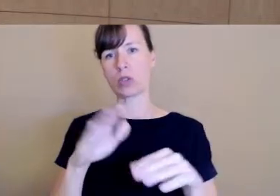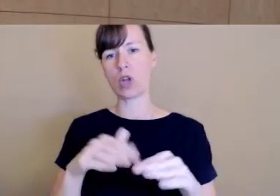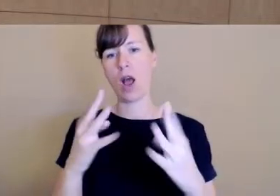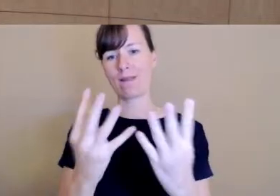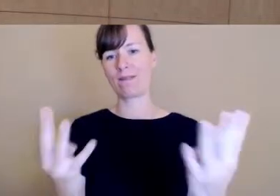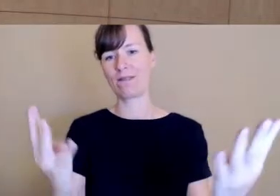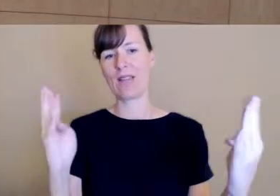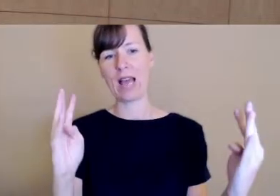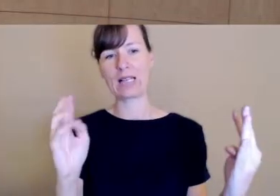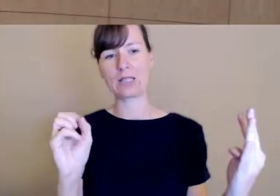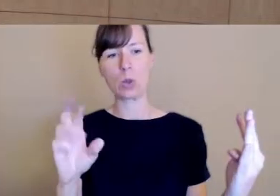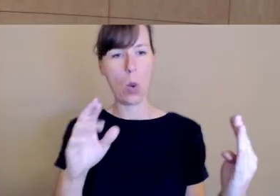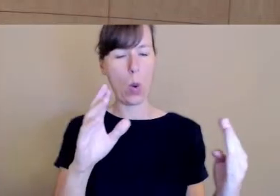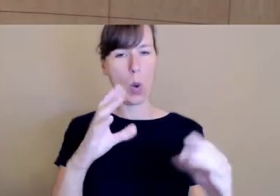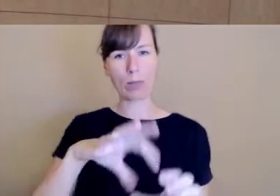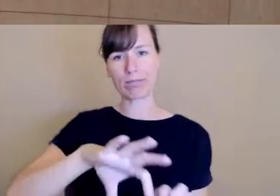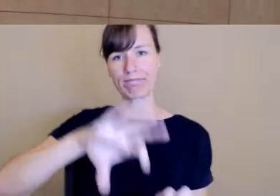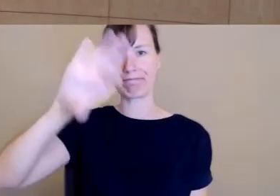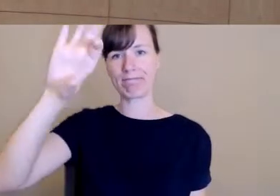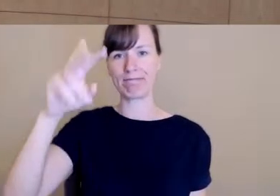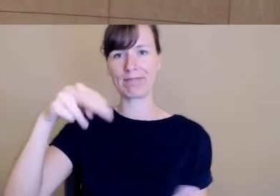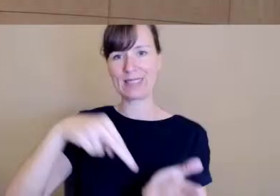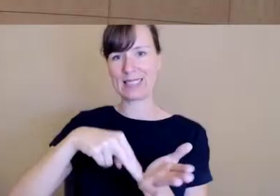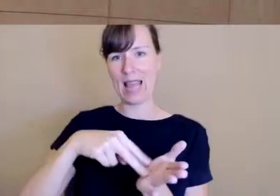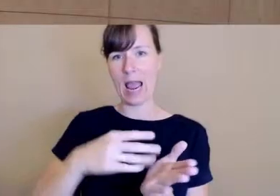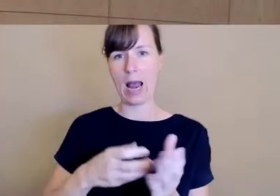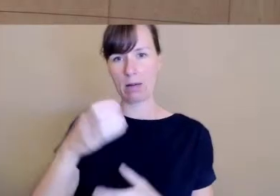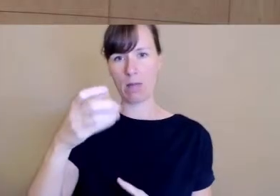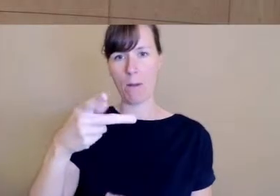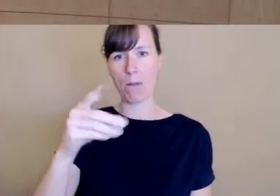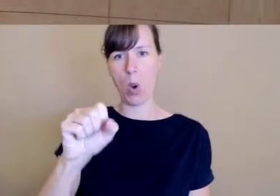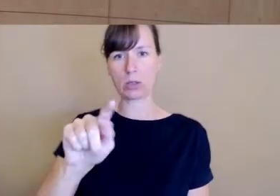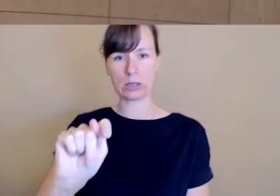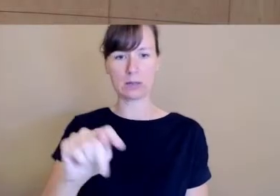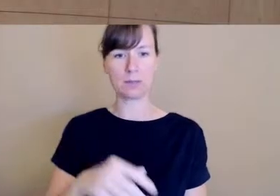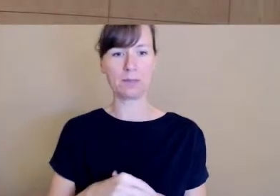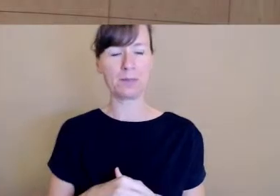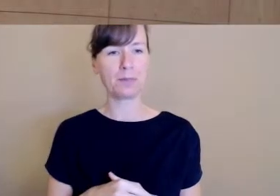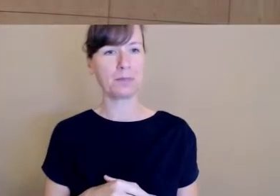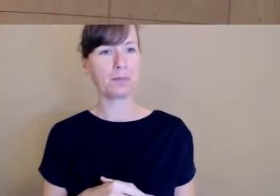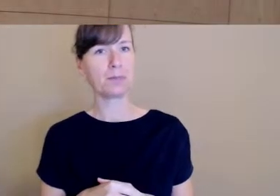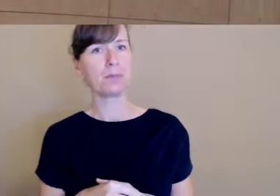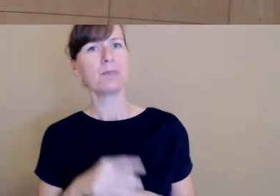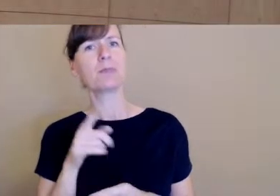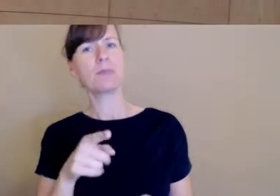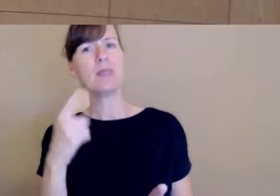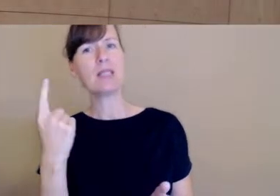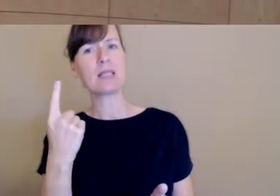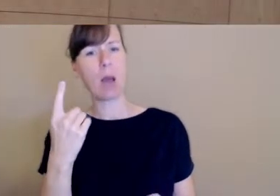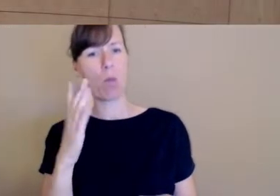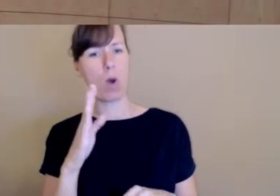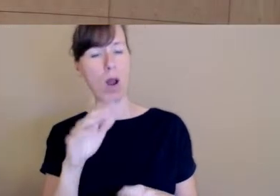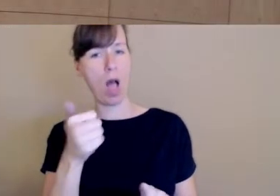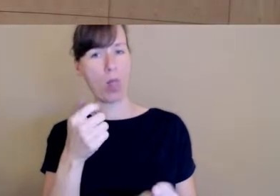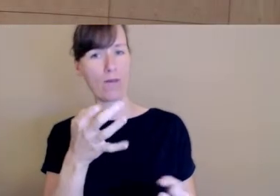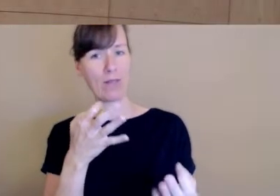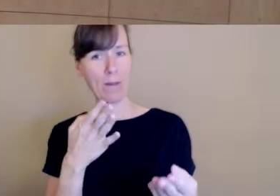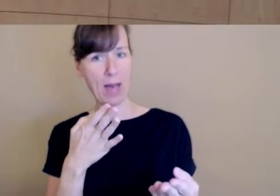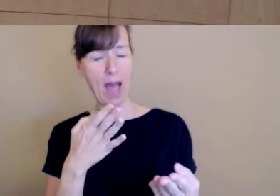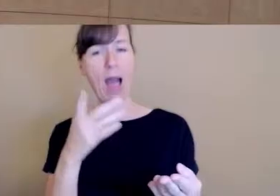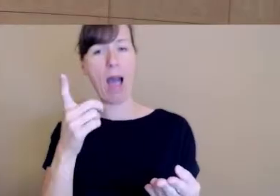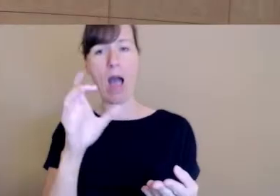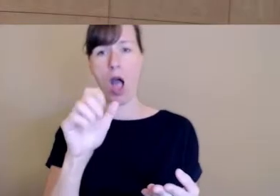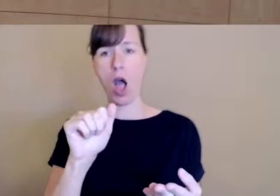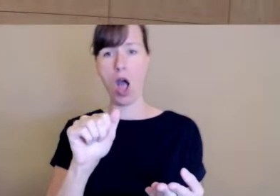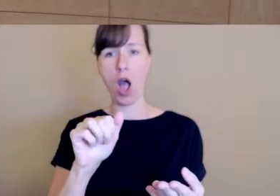input? Oh, yes, there is an individual online, Carmen Jones. Are you able to speak?